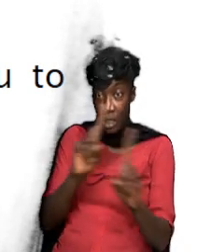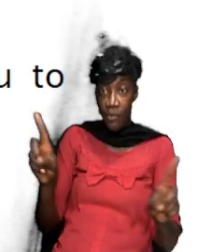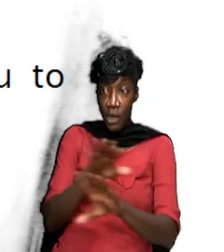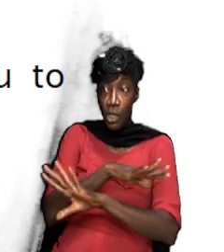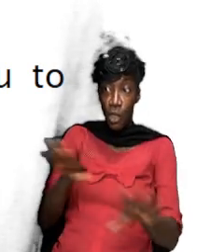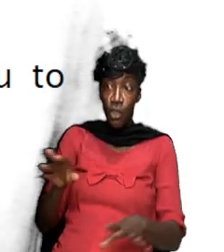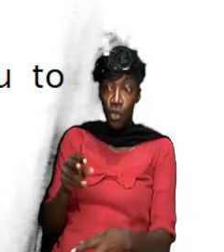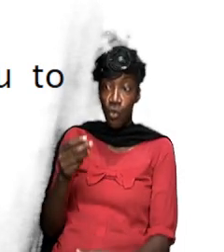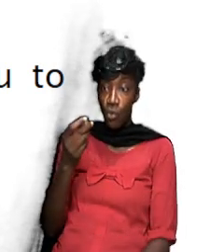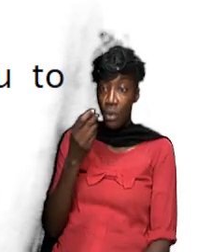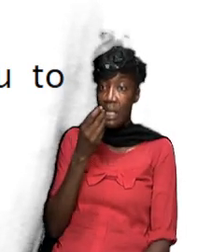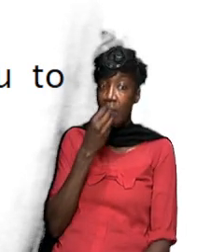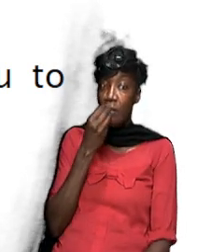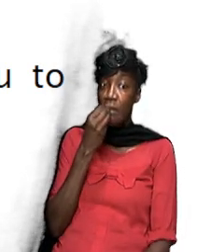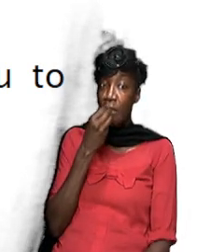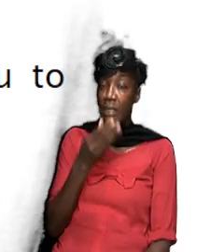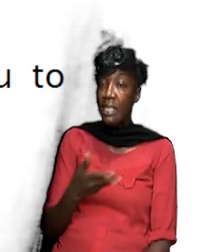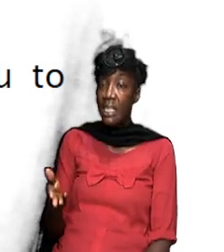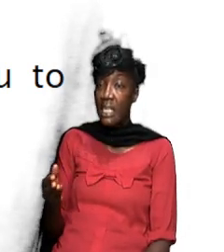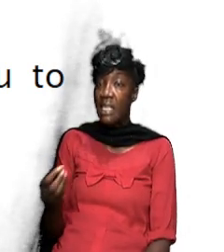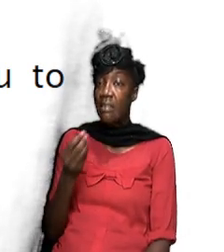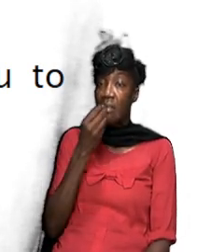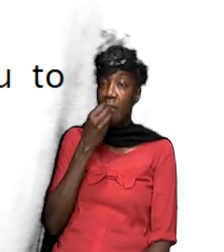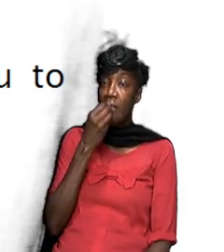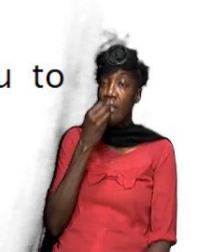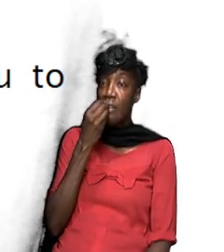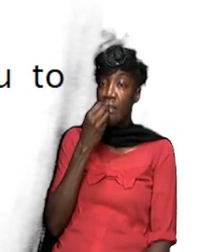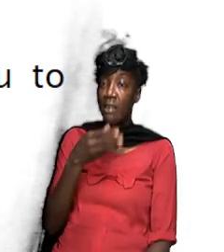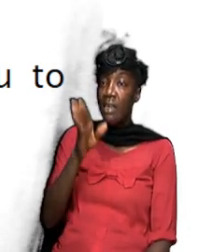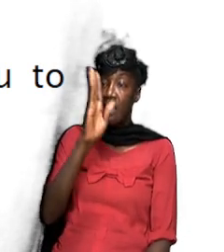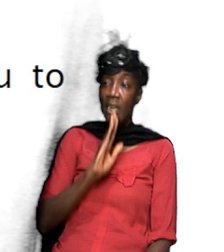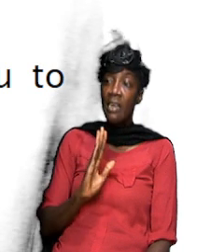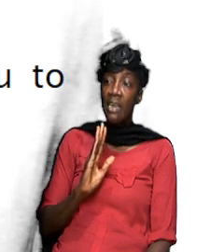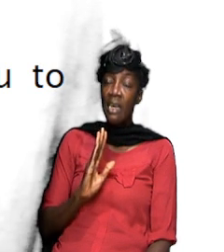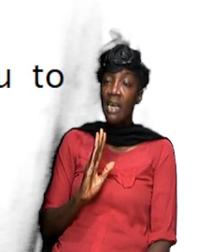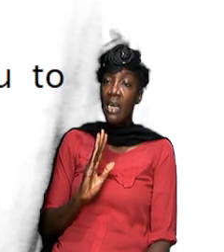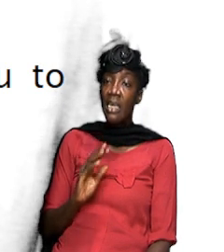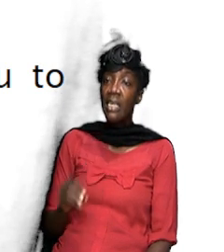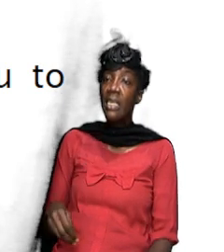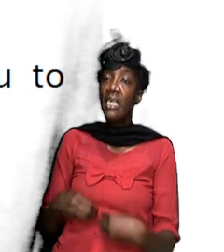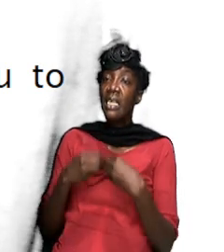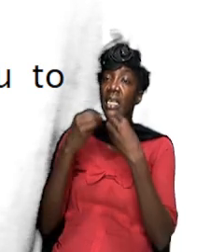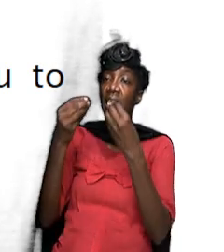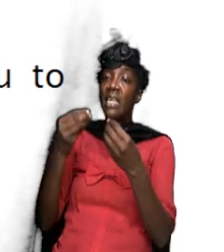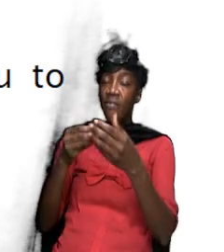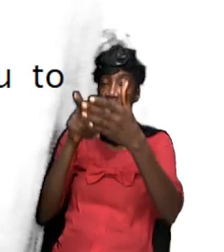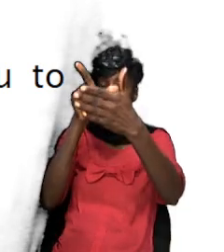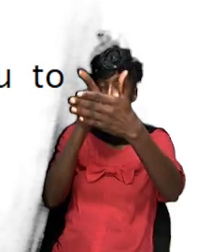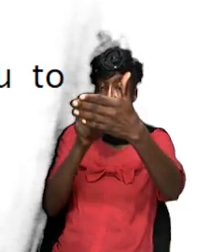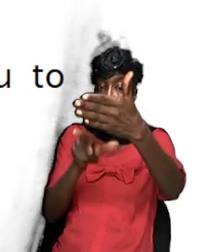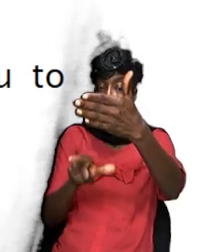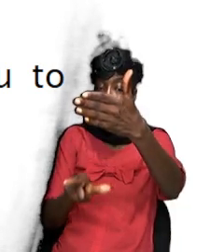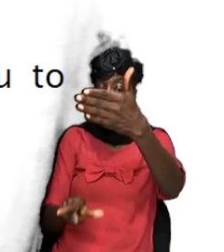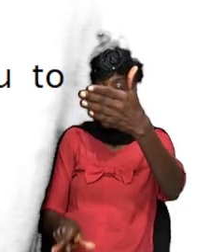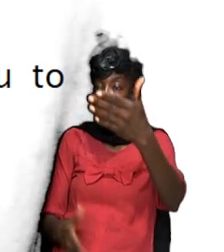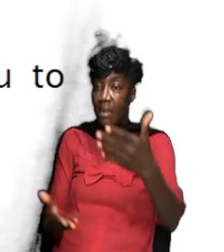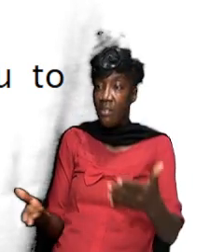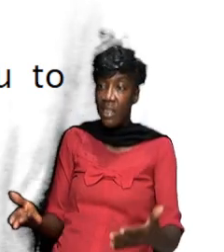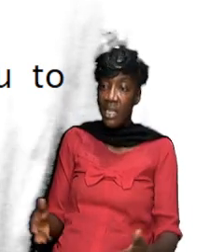things that they eat. And God was careful to give them a list of the things that they should